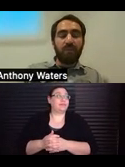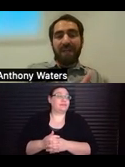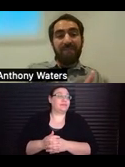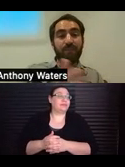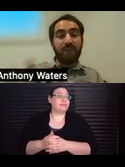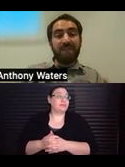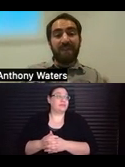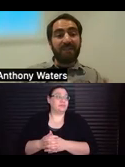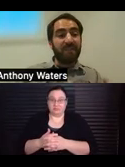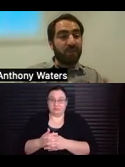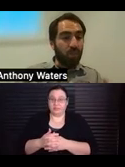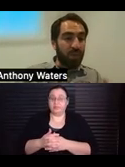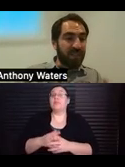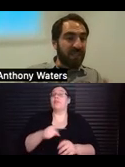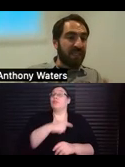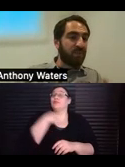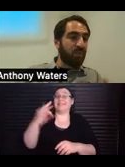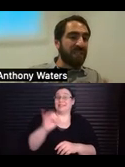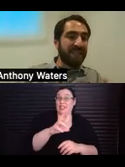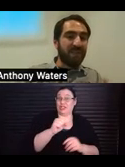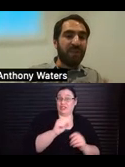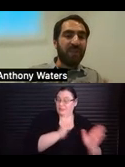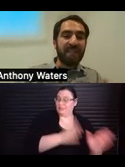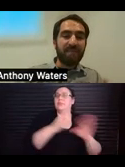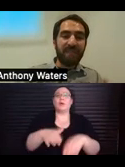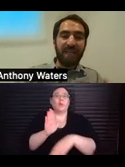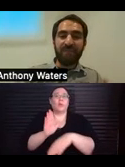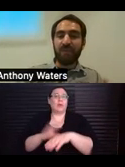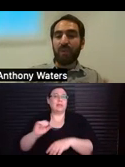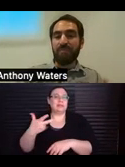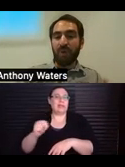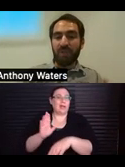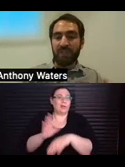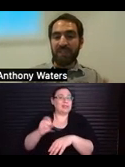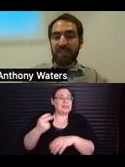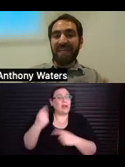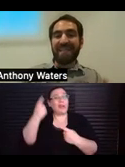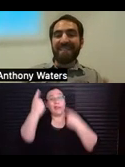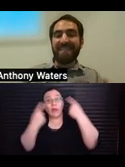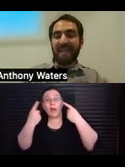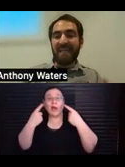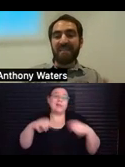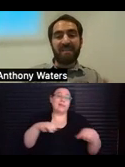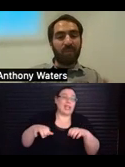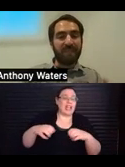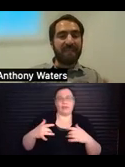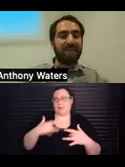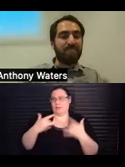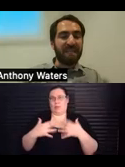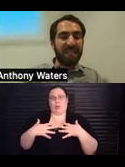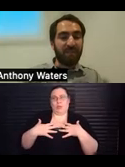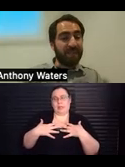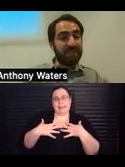So moving on from risk factors into warning signs. Warning signs are the thoughts, behaviors, or emotions that suggest someone is